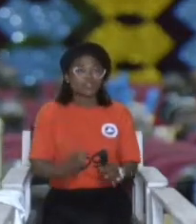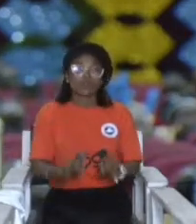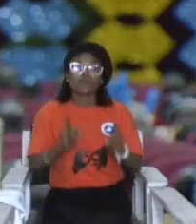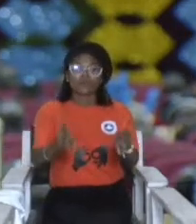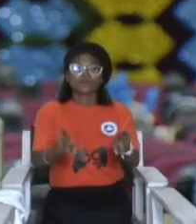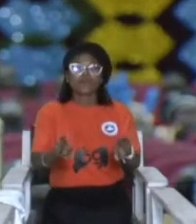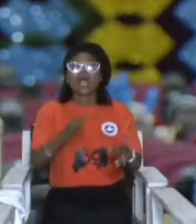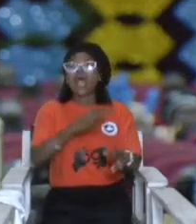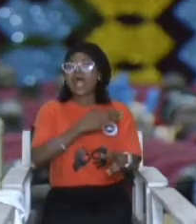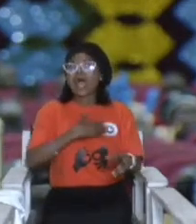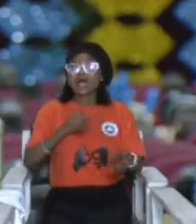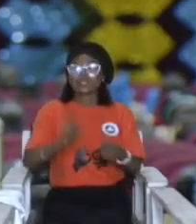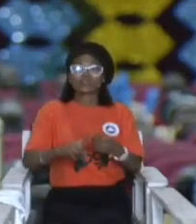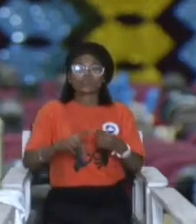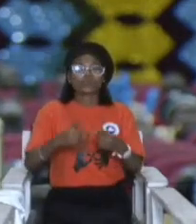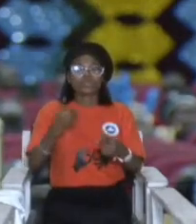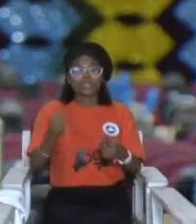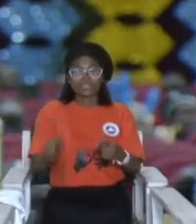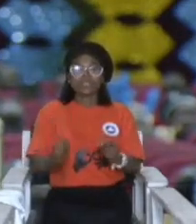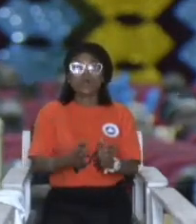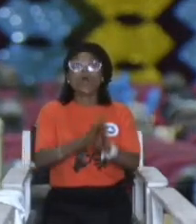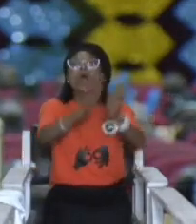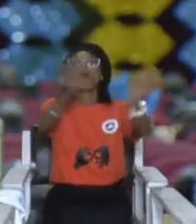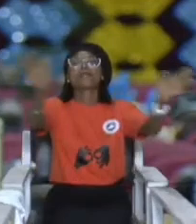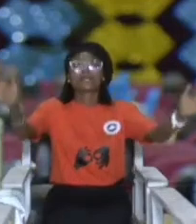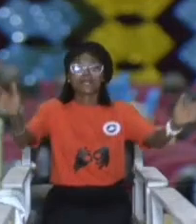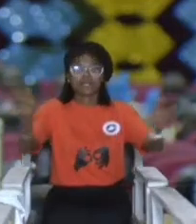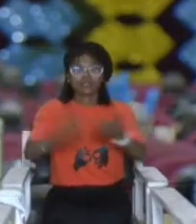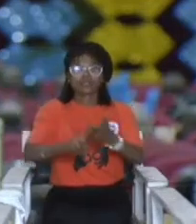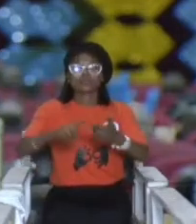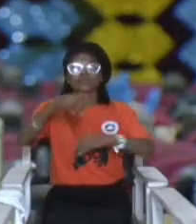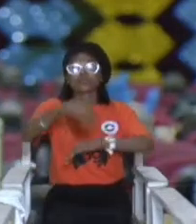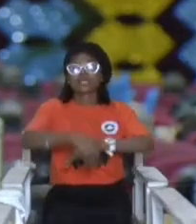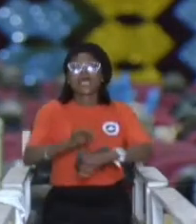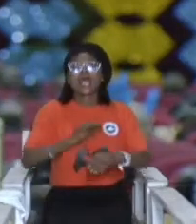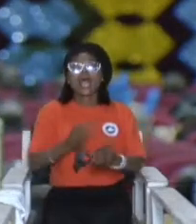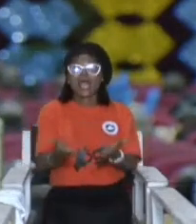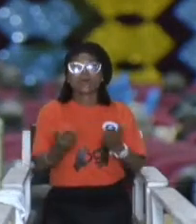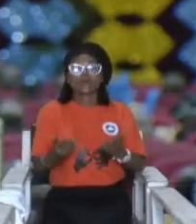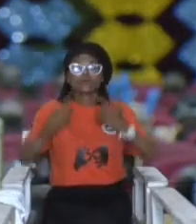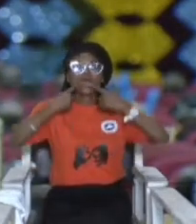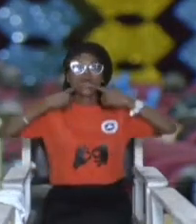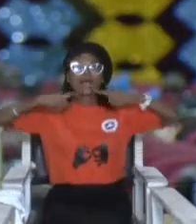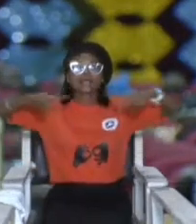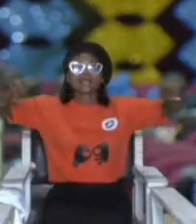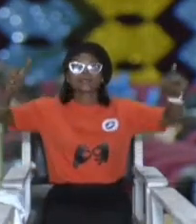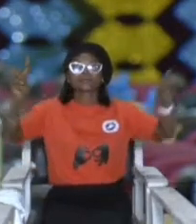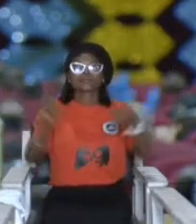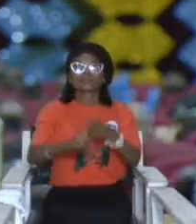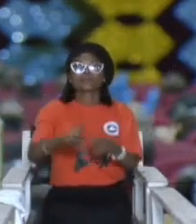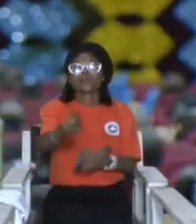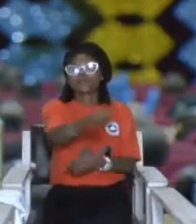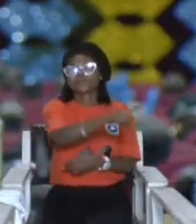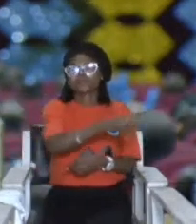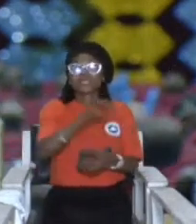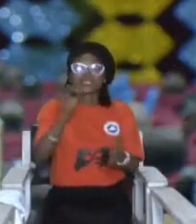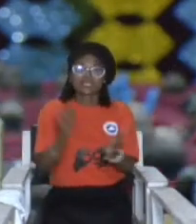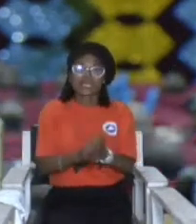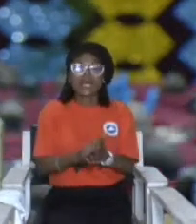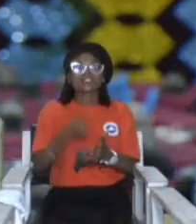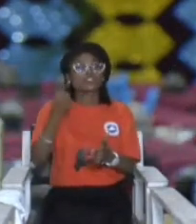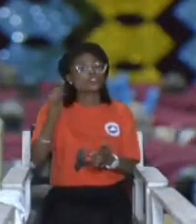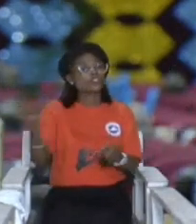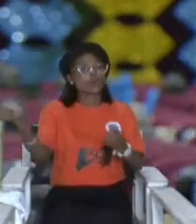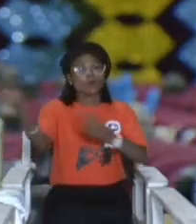And to the congregation tonight, I want to announce to you that your